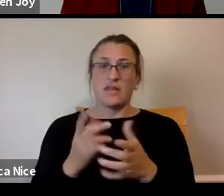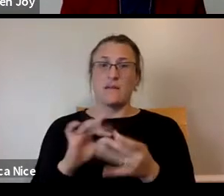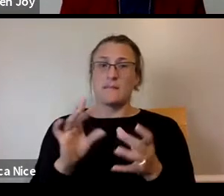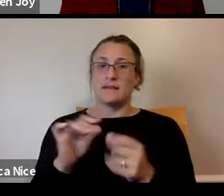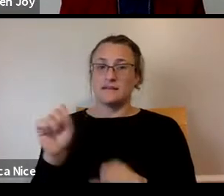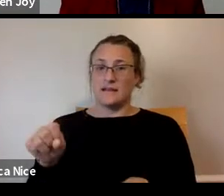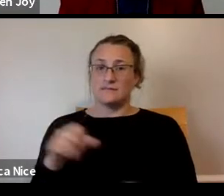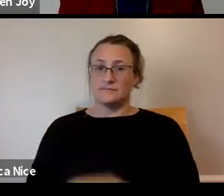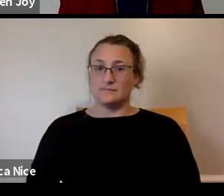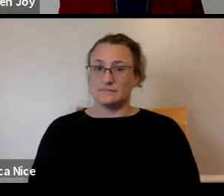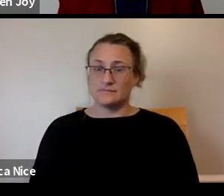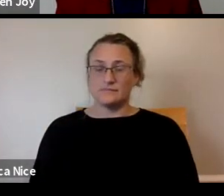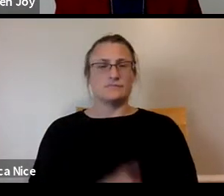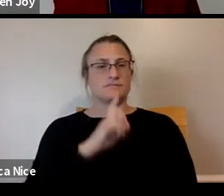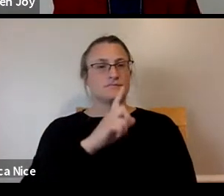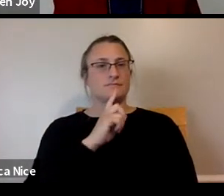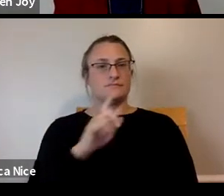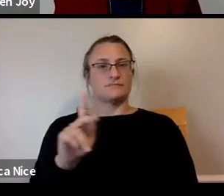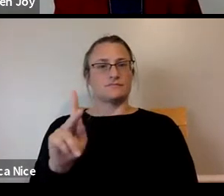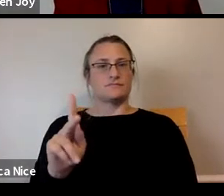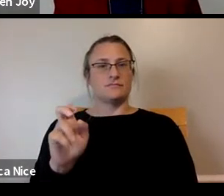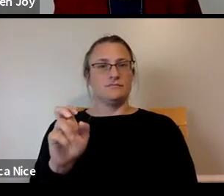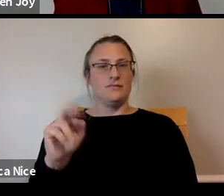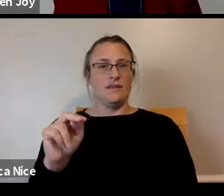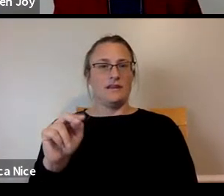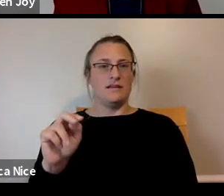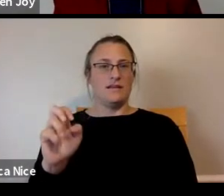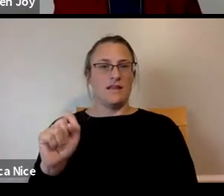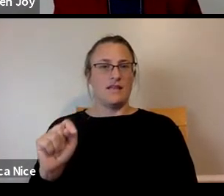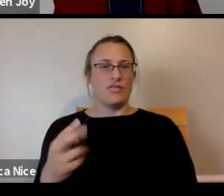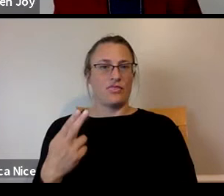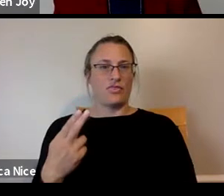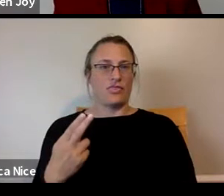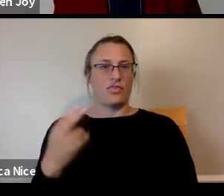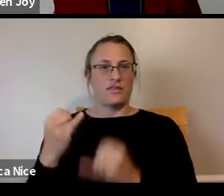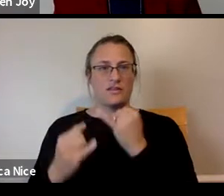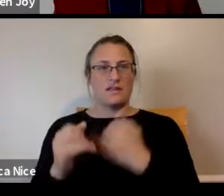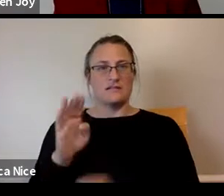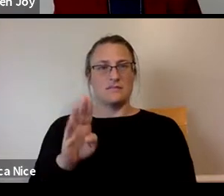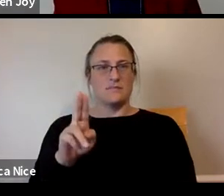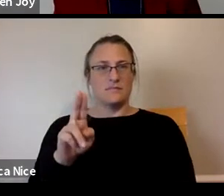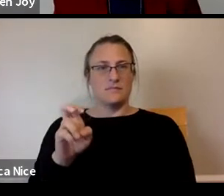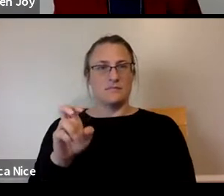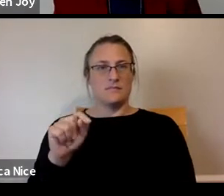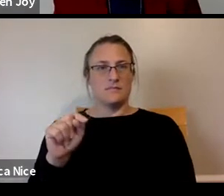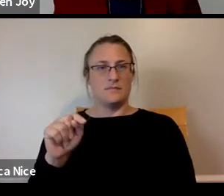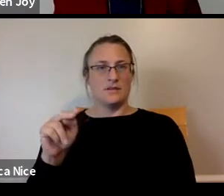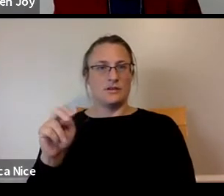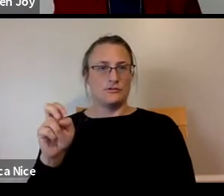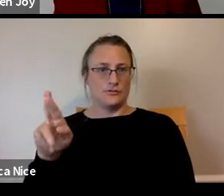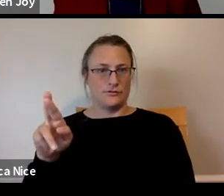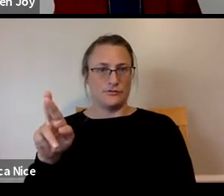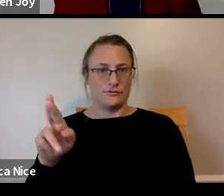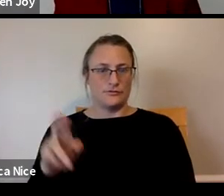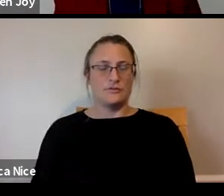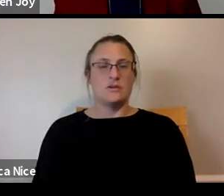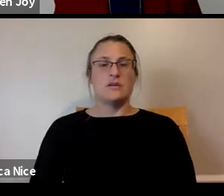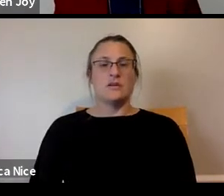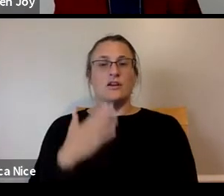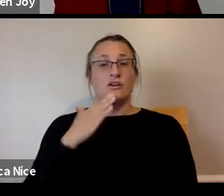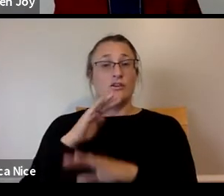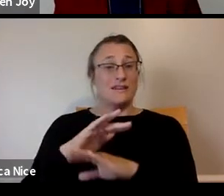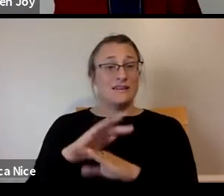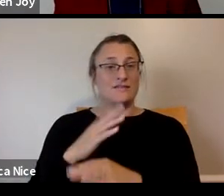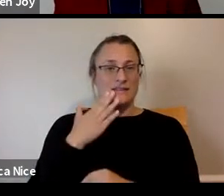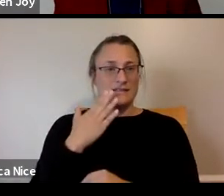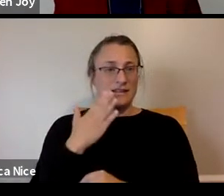comments. Shirley Kenneth, Kenneth, Butner, Buettner. Good evening. Thank